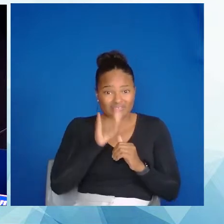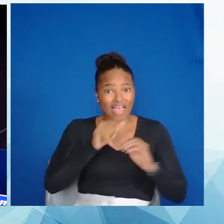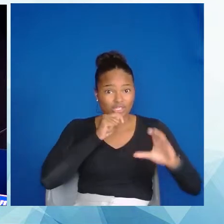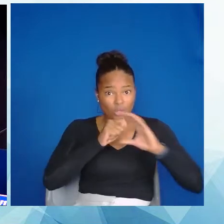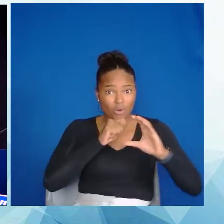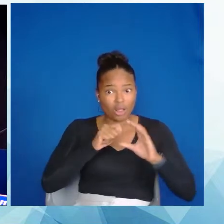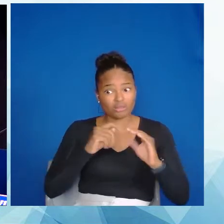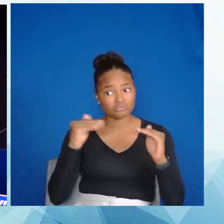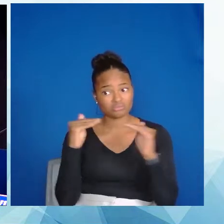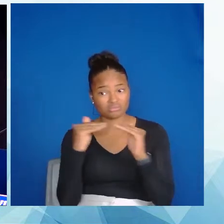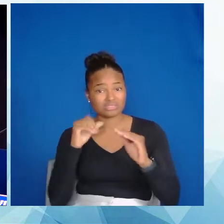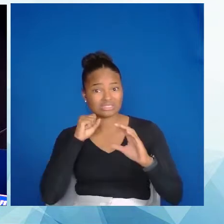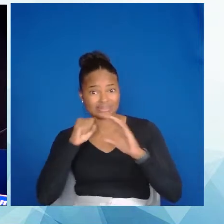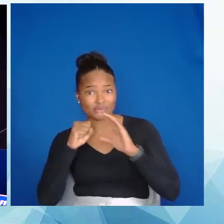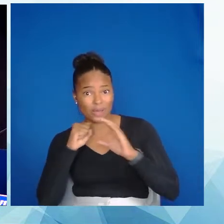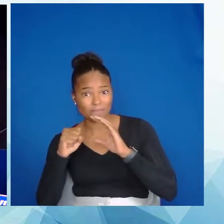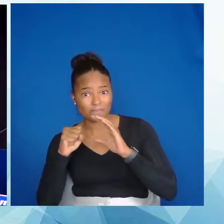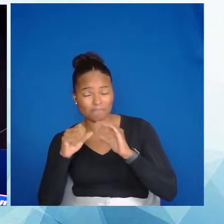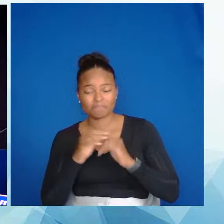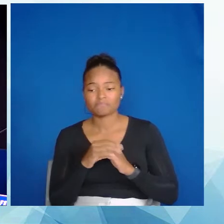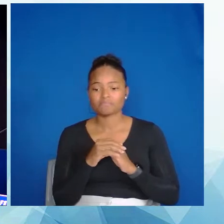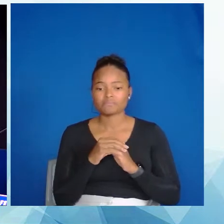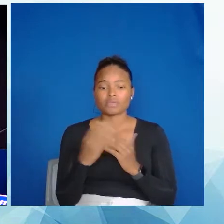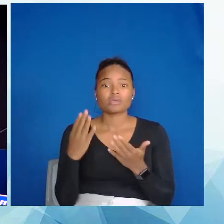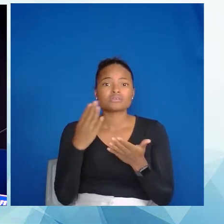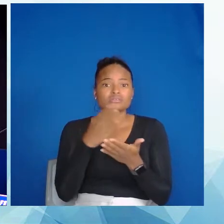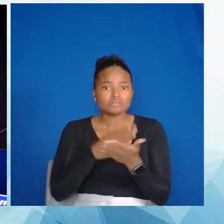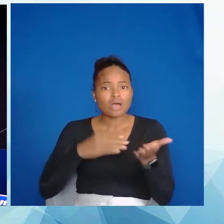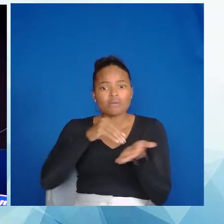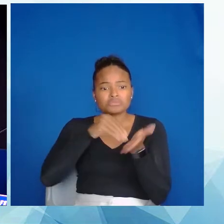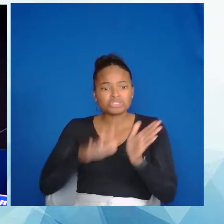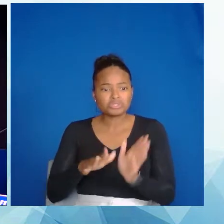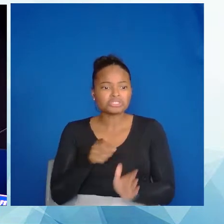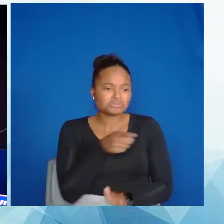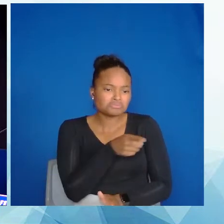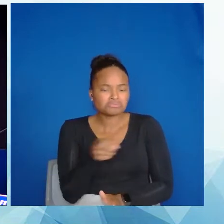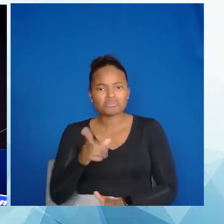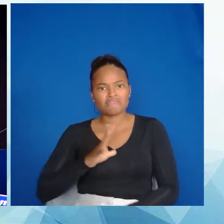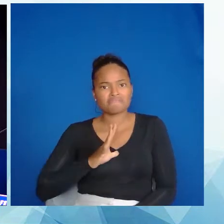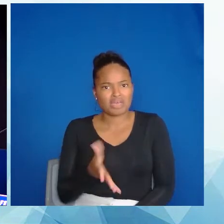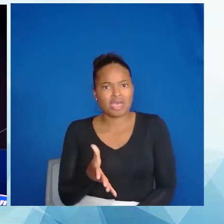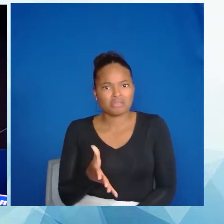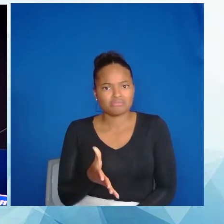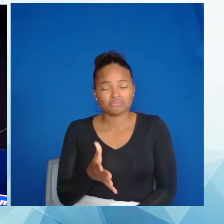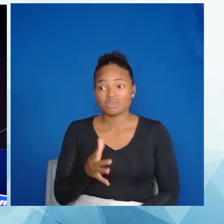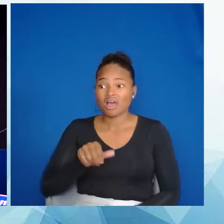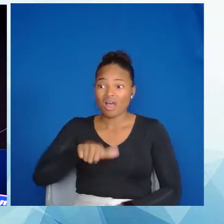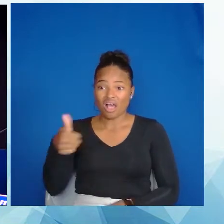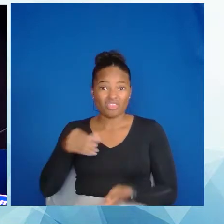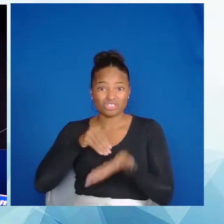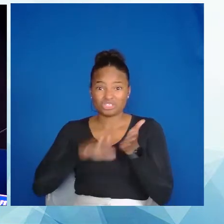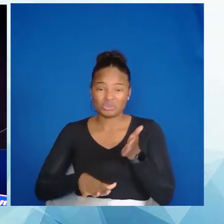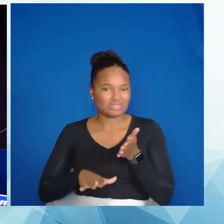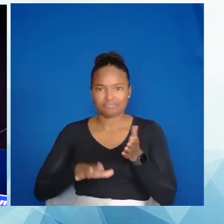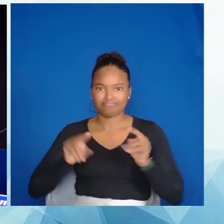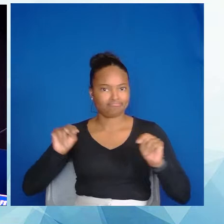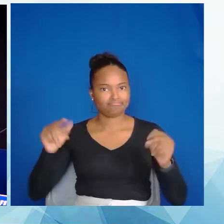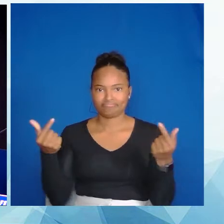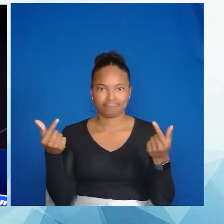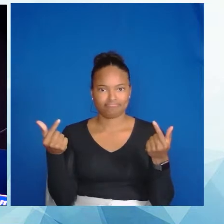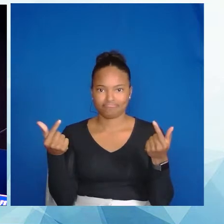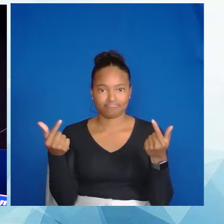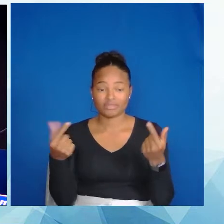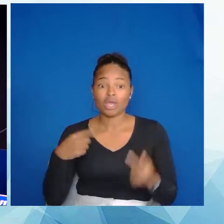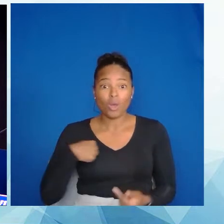for some students, it was fine, but it didn't succeed for other students, and those of us who it did work for were